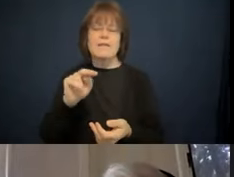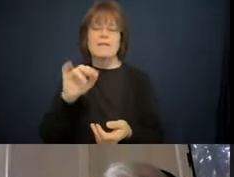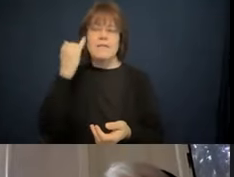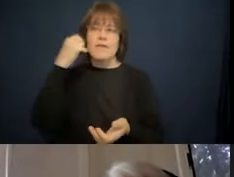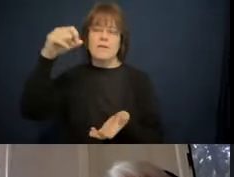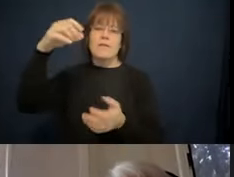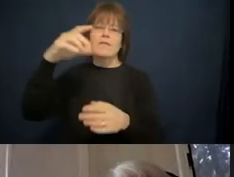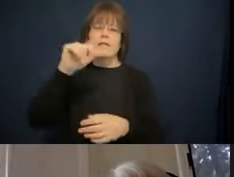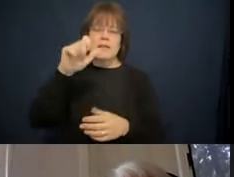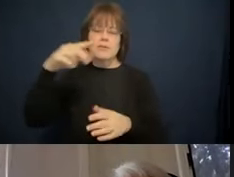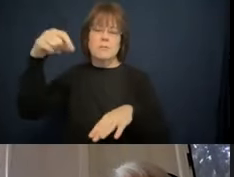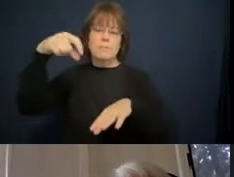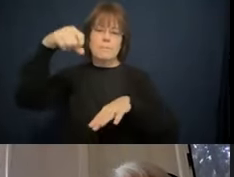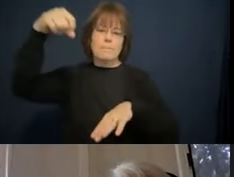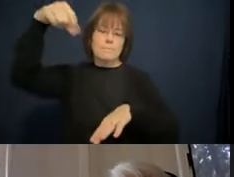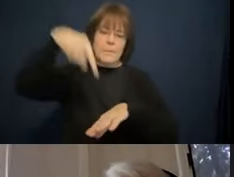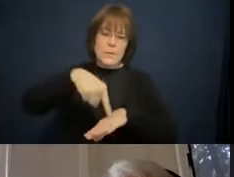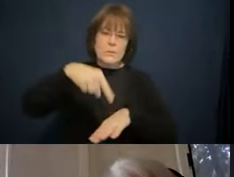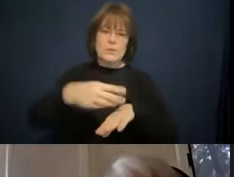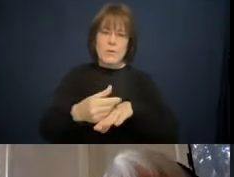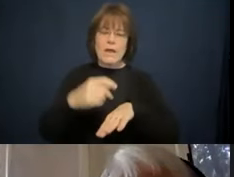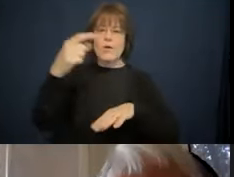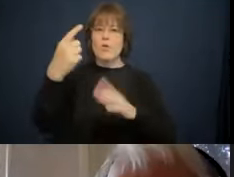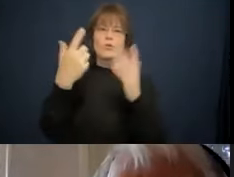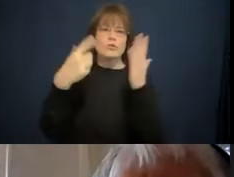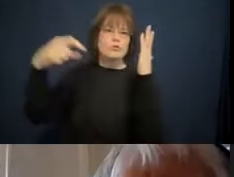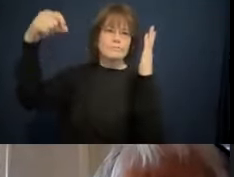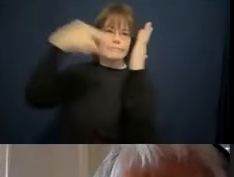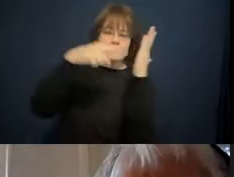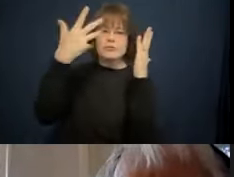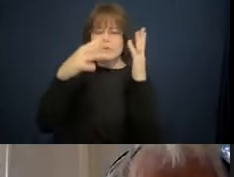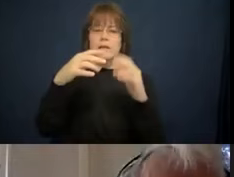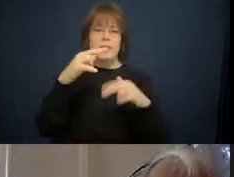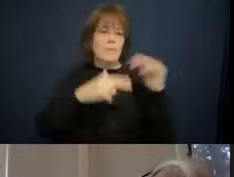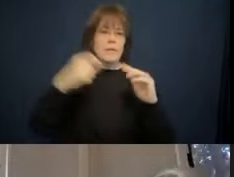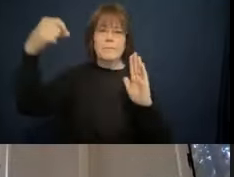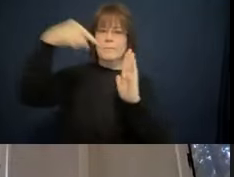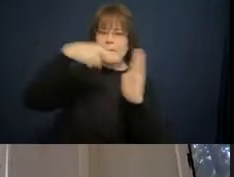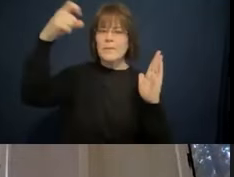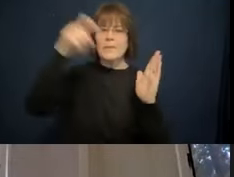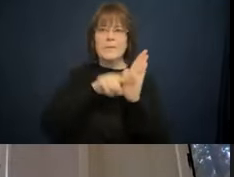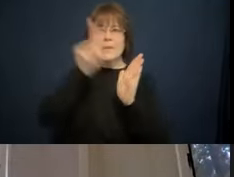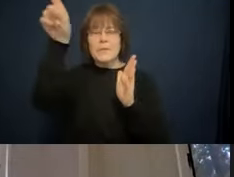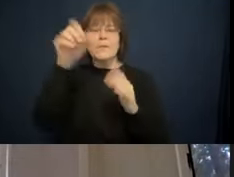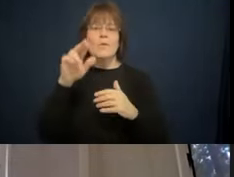off the ground and off a tree, or maybe a car the side of a house, sort of like a billiard shot, which they do